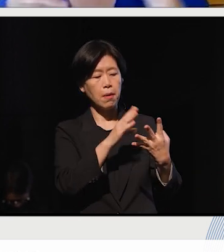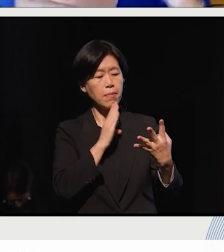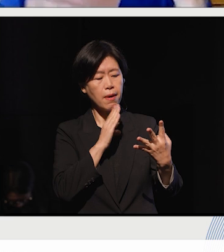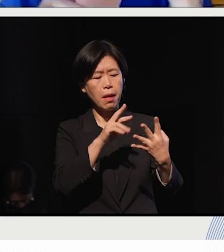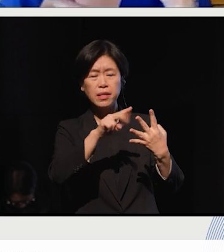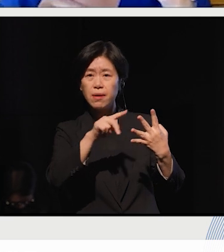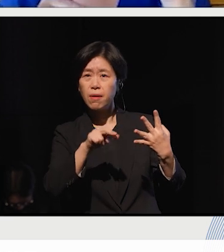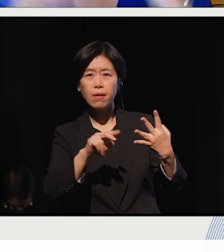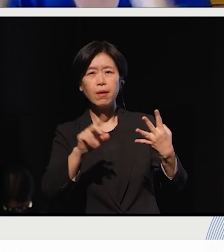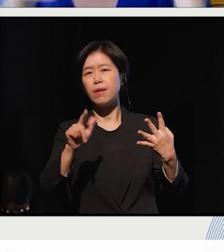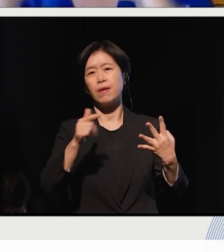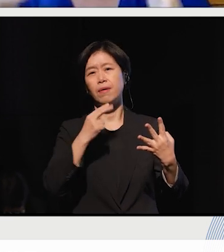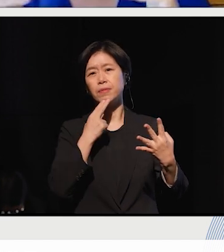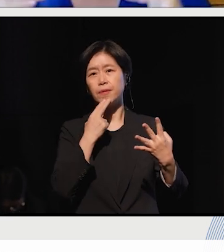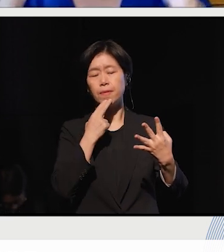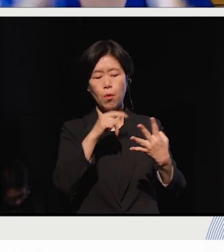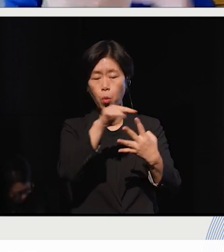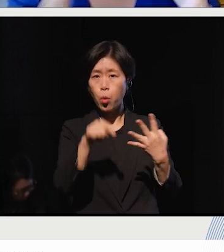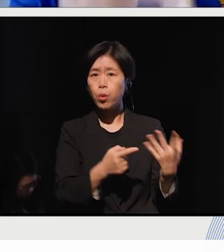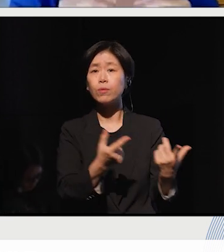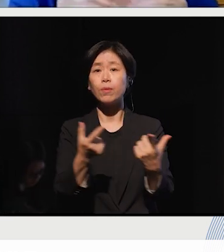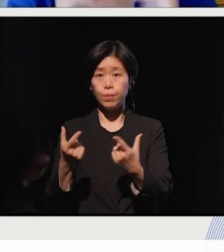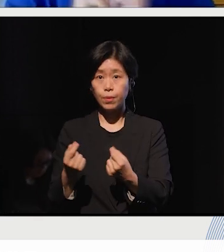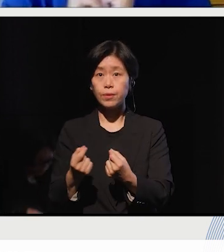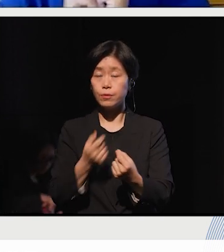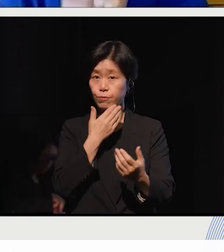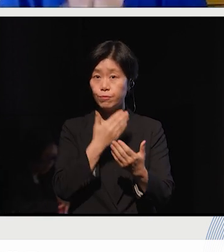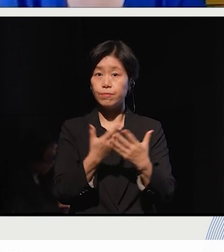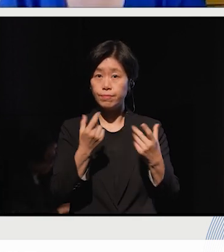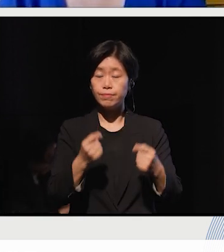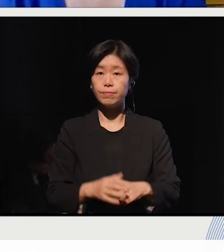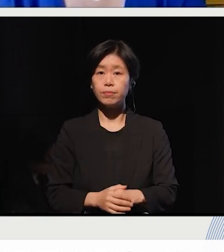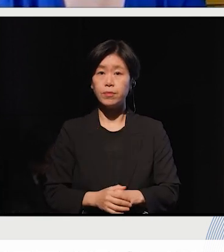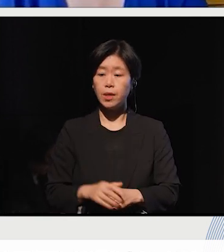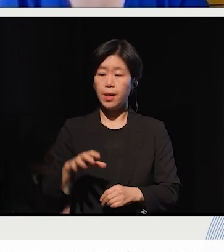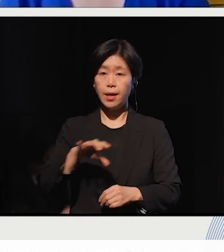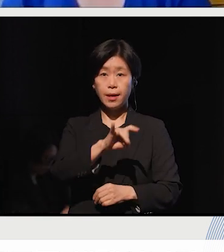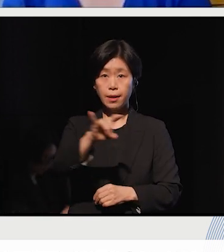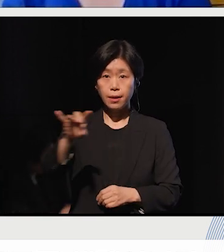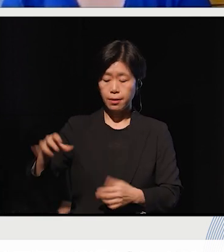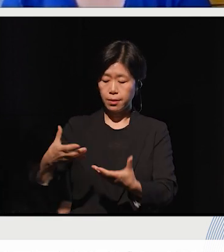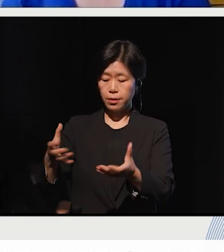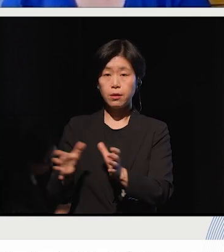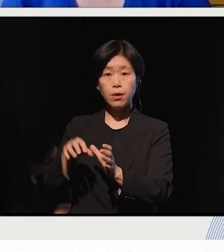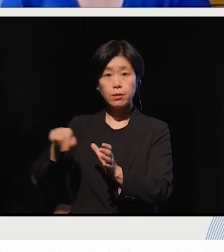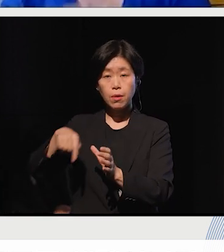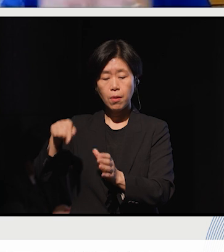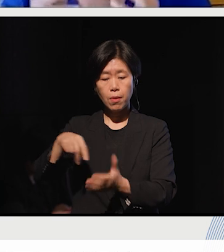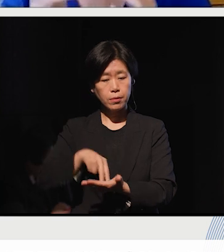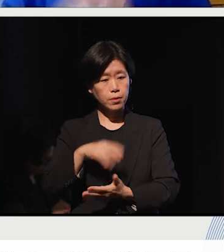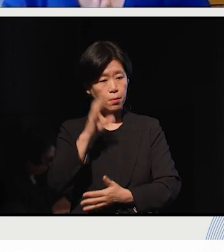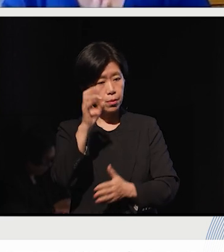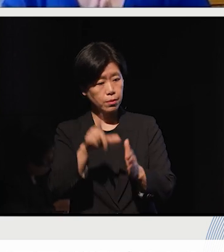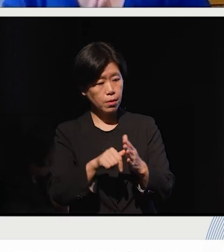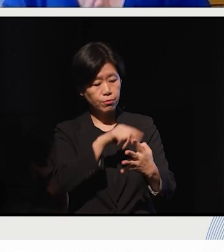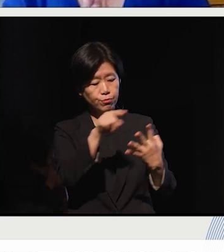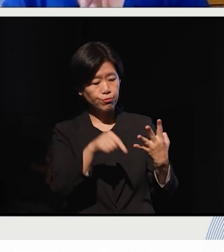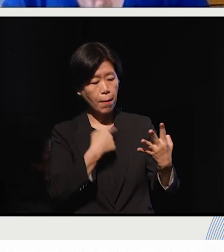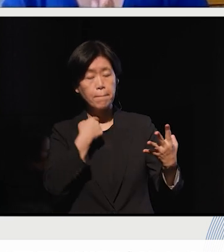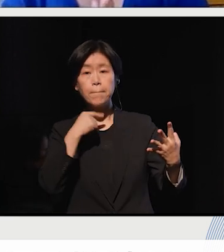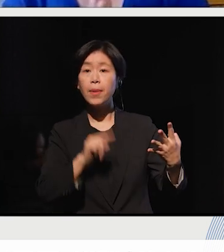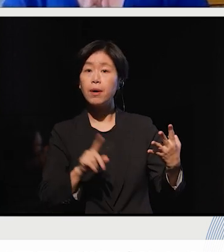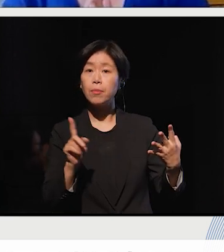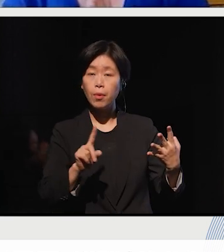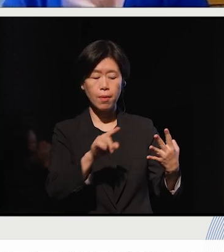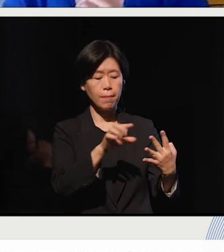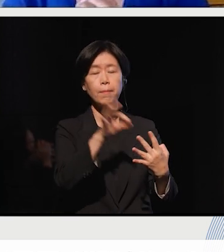these structures works best for you. So, for example, I know that I have